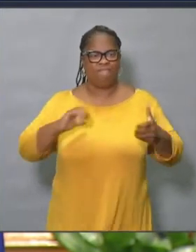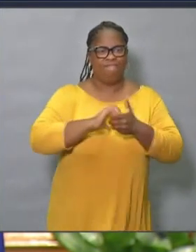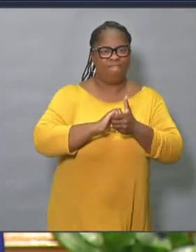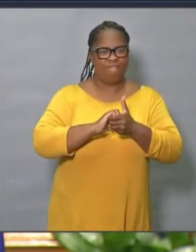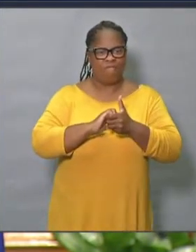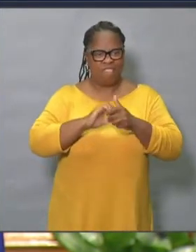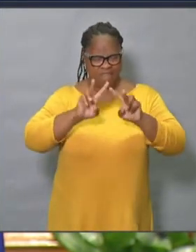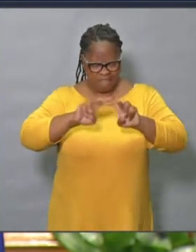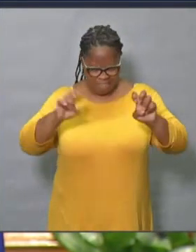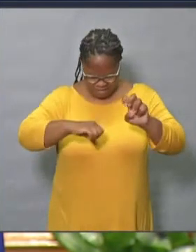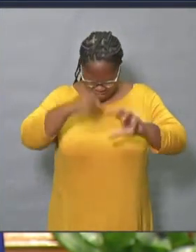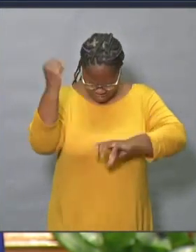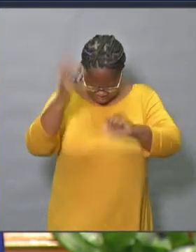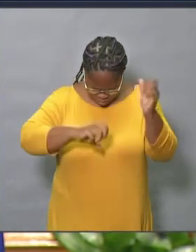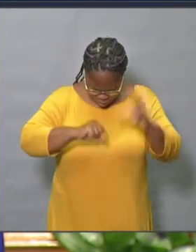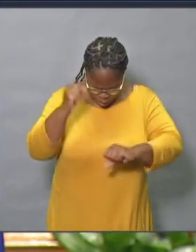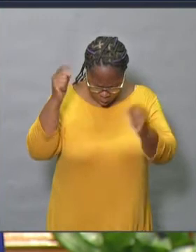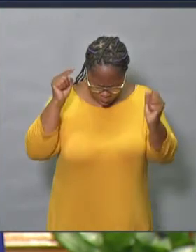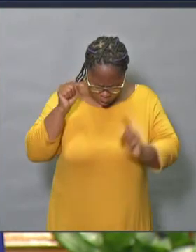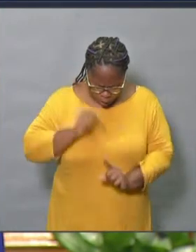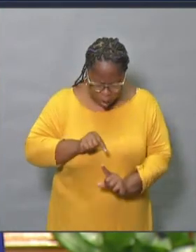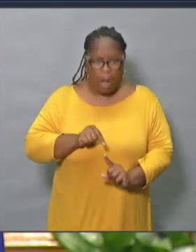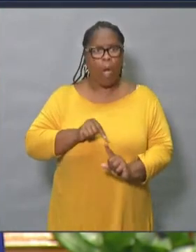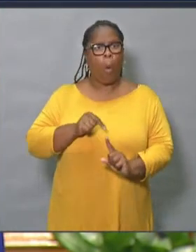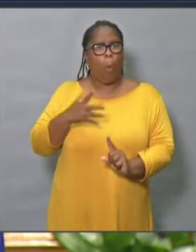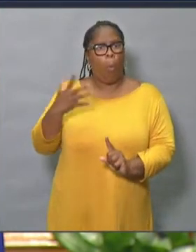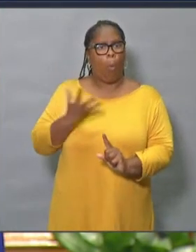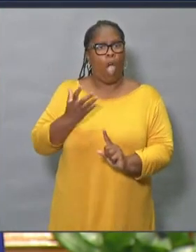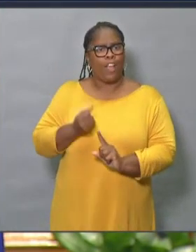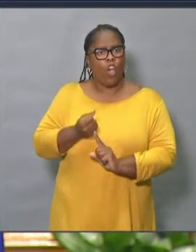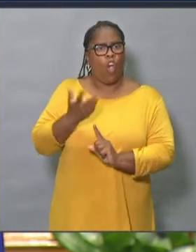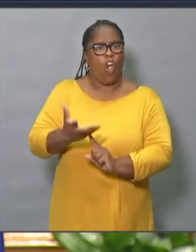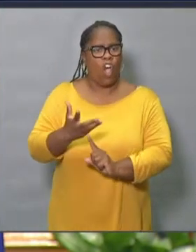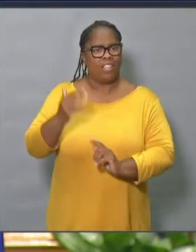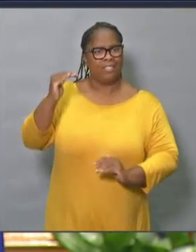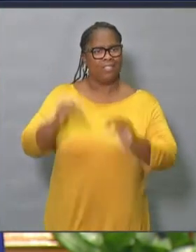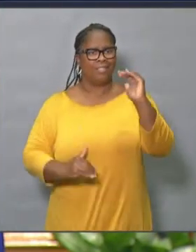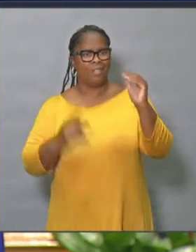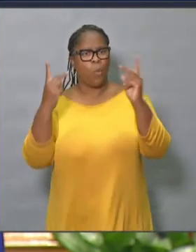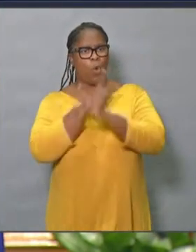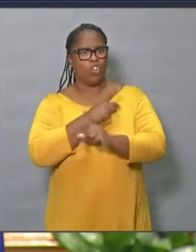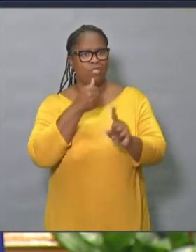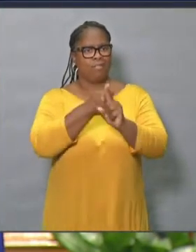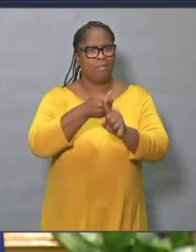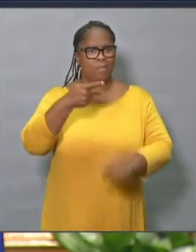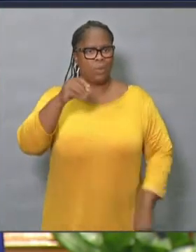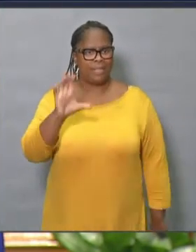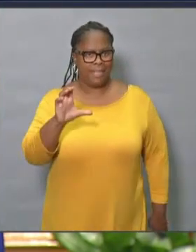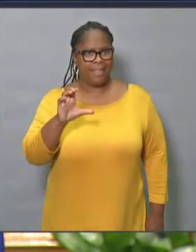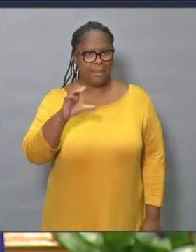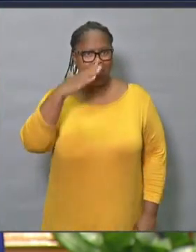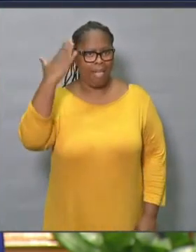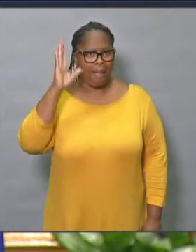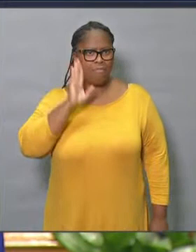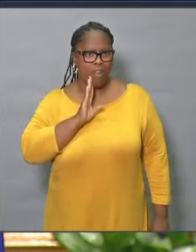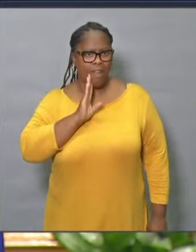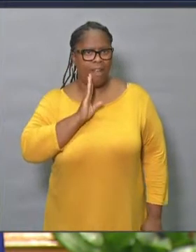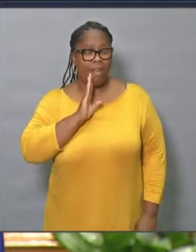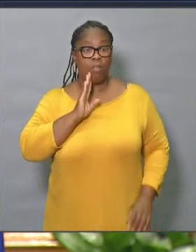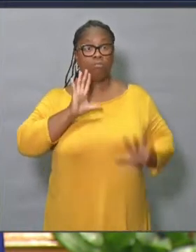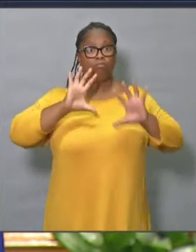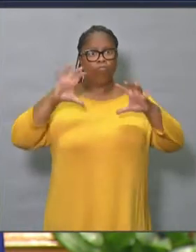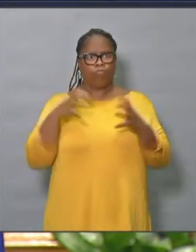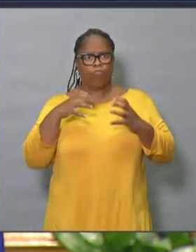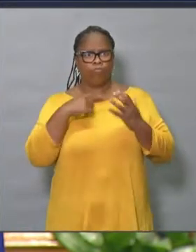the inequities we continue to see that affect our Black and brown residents. There is incredible power in collective thinking